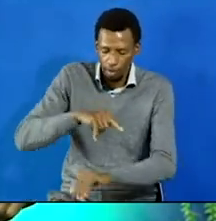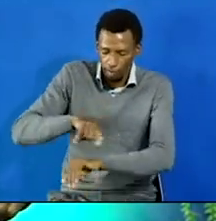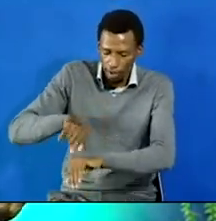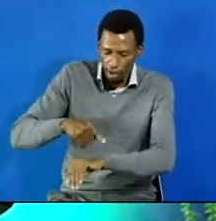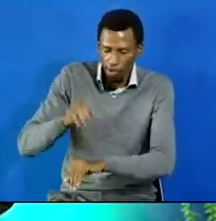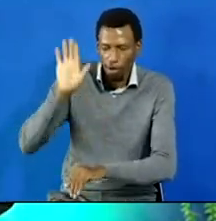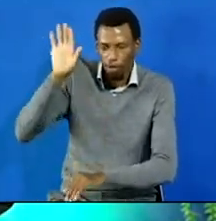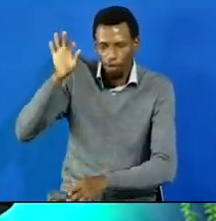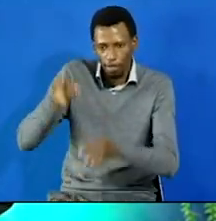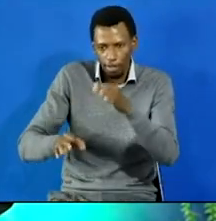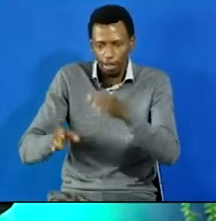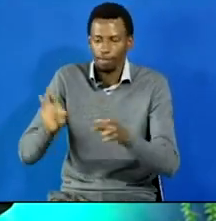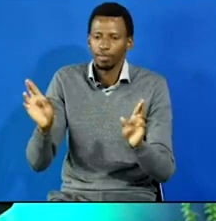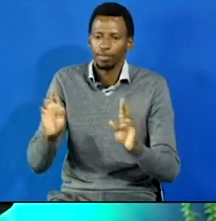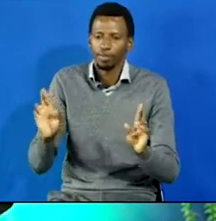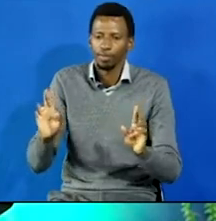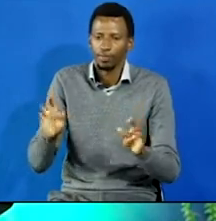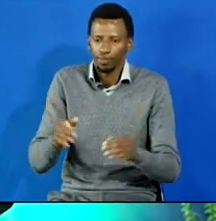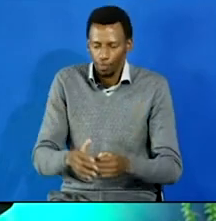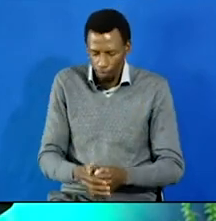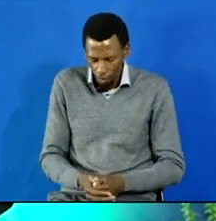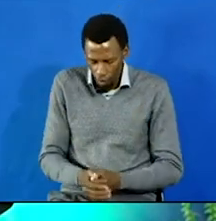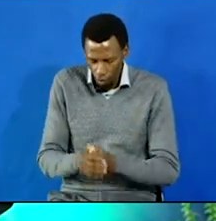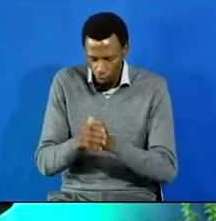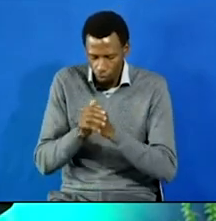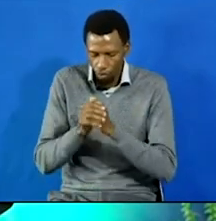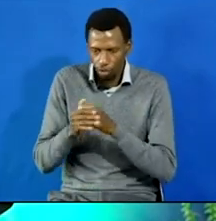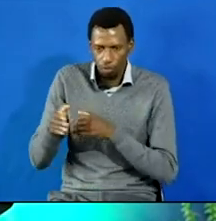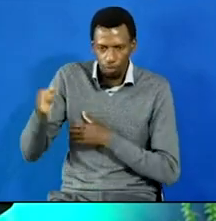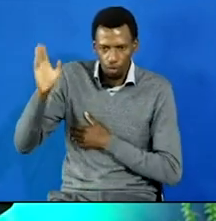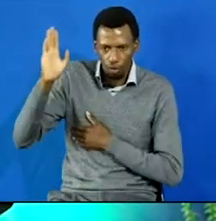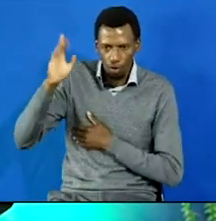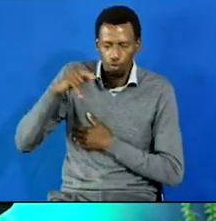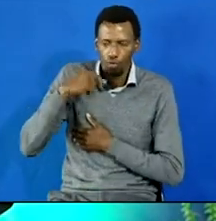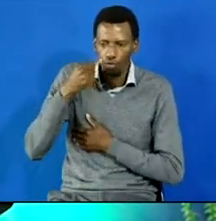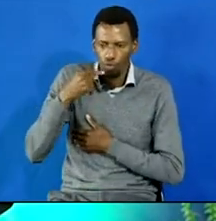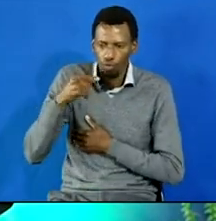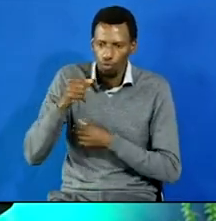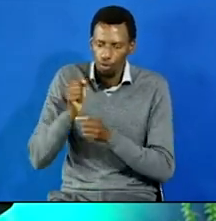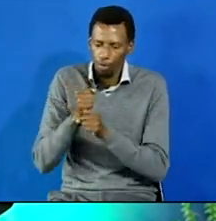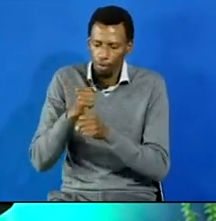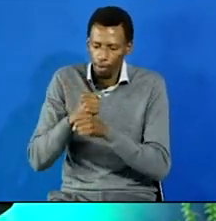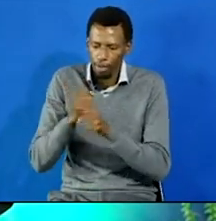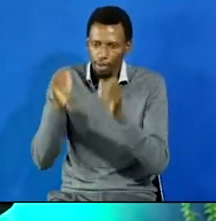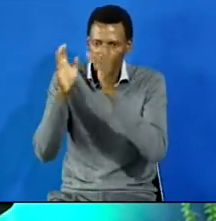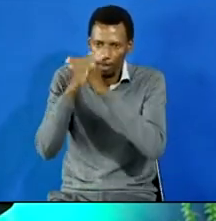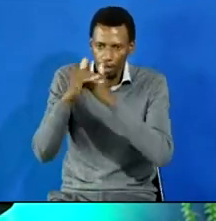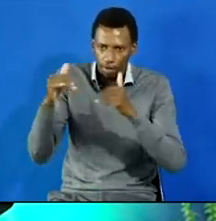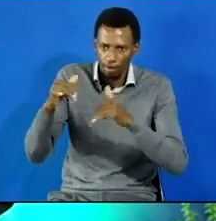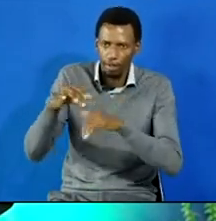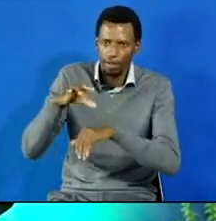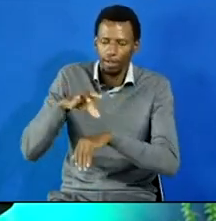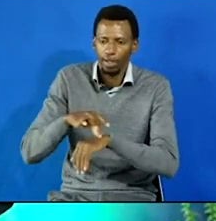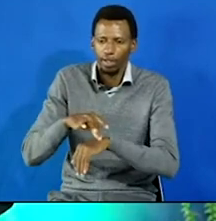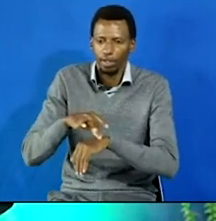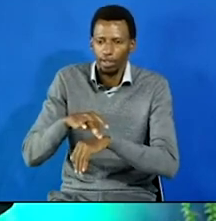come. Worship him who made heaven and earth, seas and springs of water."